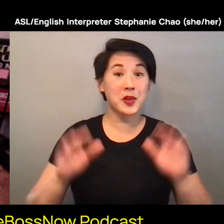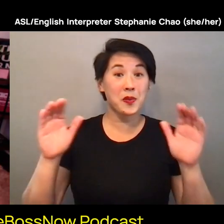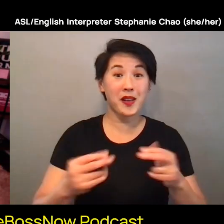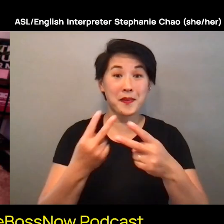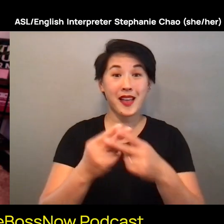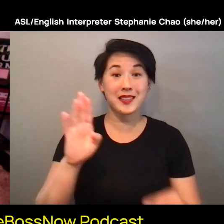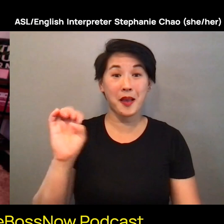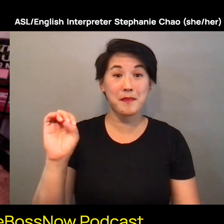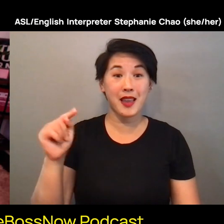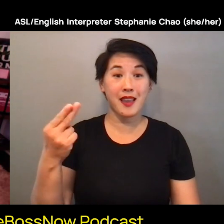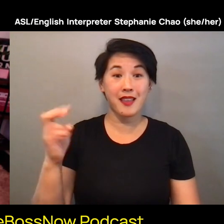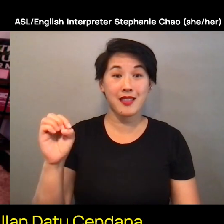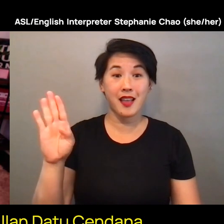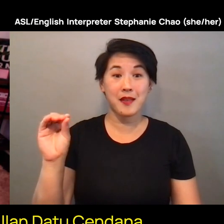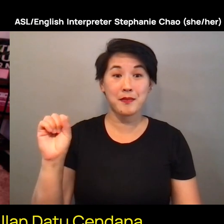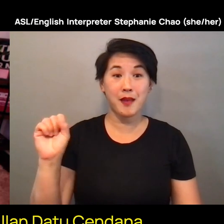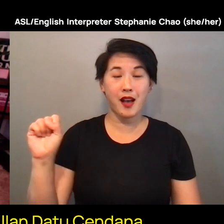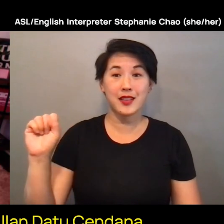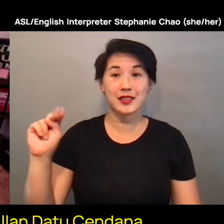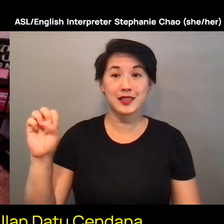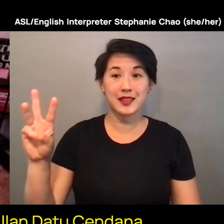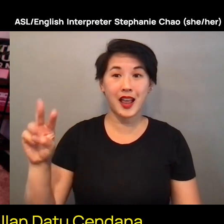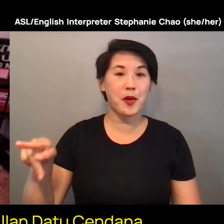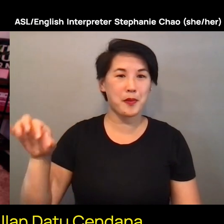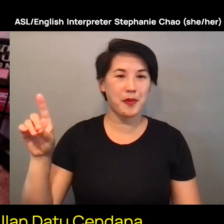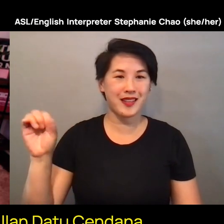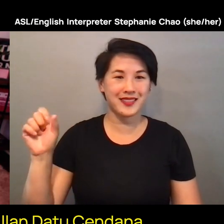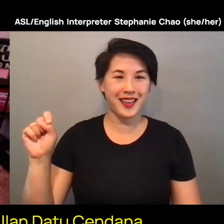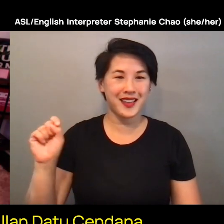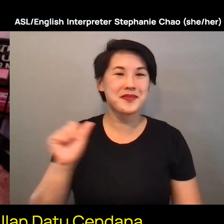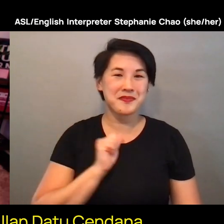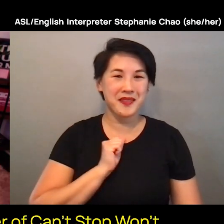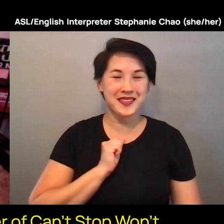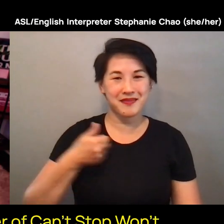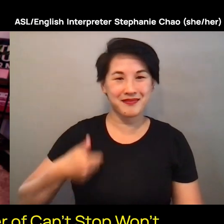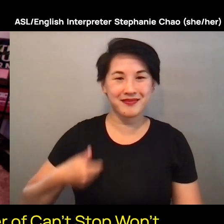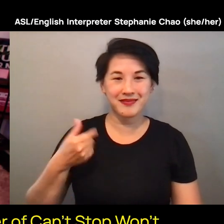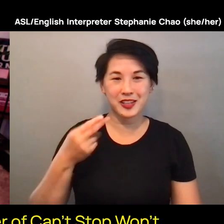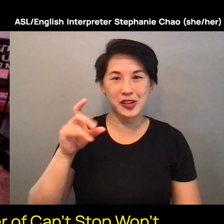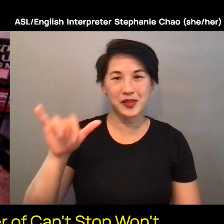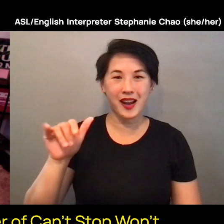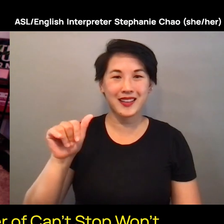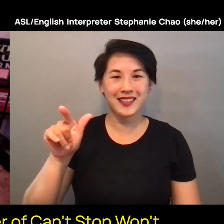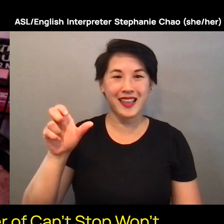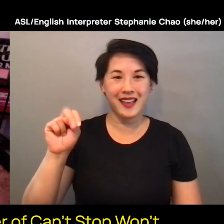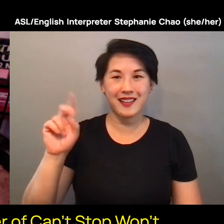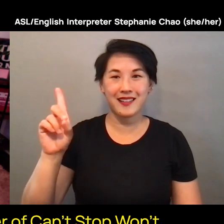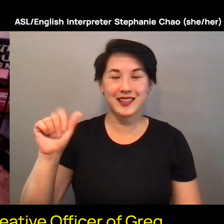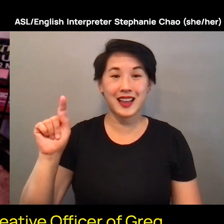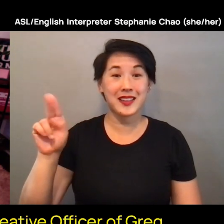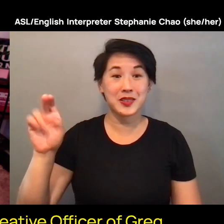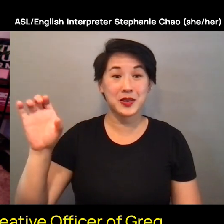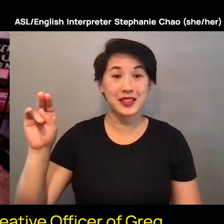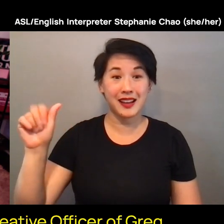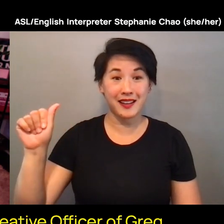Welcome to the Be the Boss Now podcast. I'm your host, Gregory Allen Datusadana, president and co-founder of Can't Stop, Won't